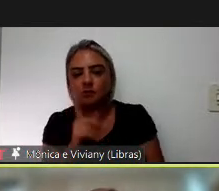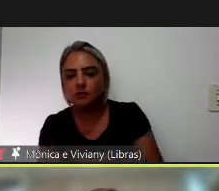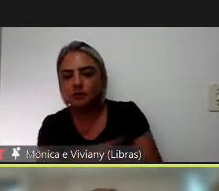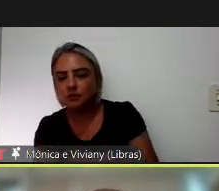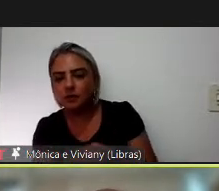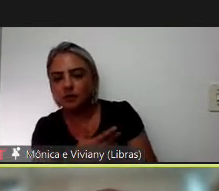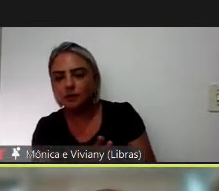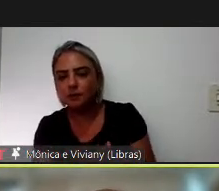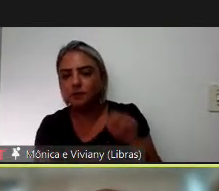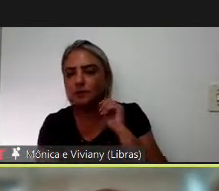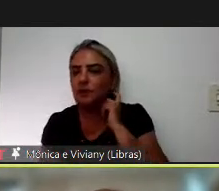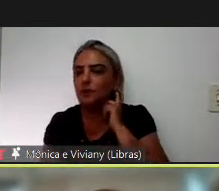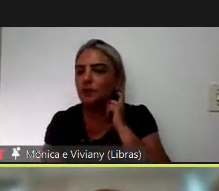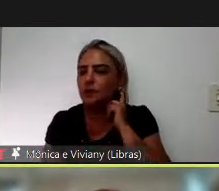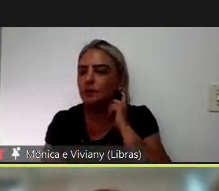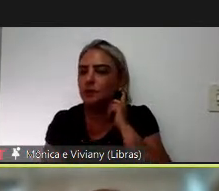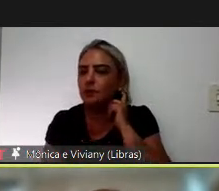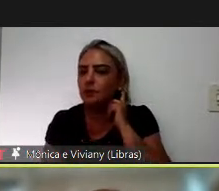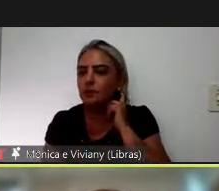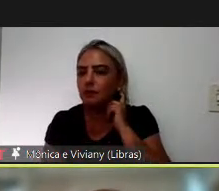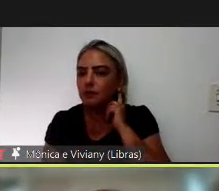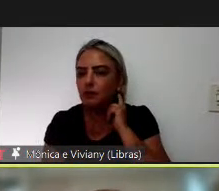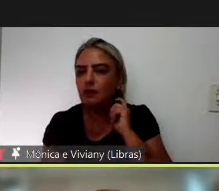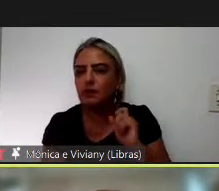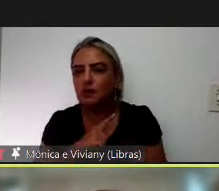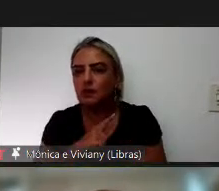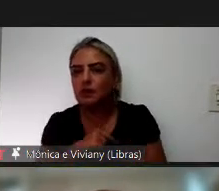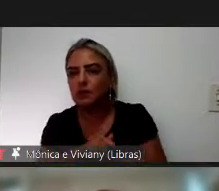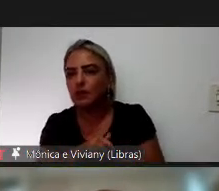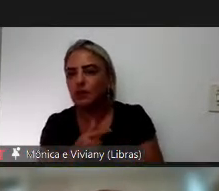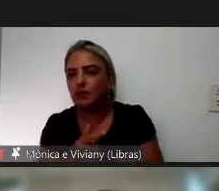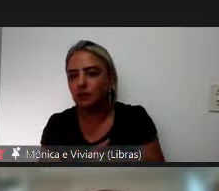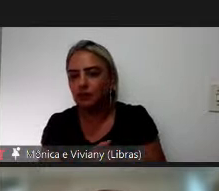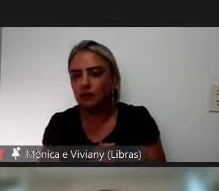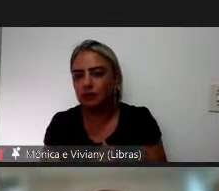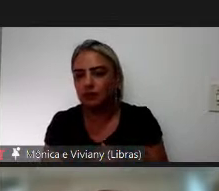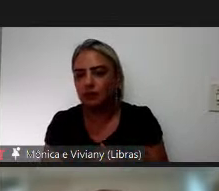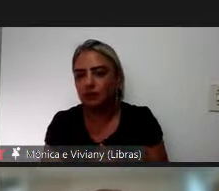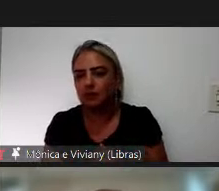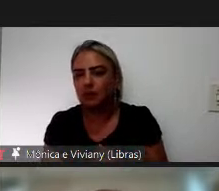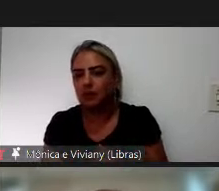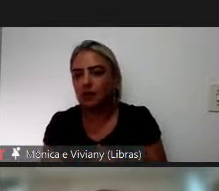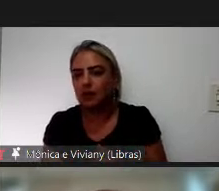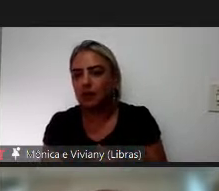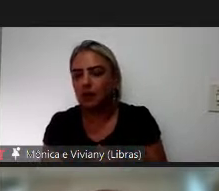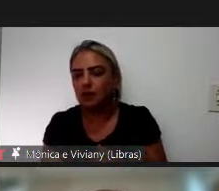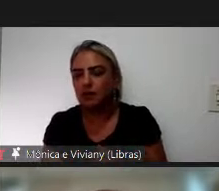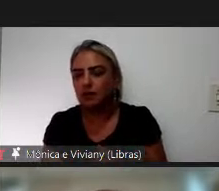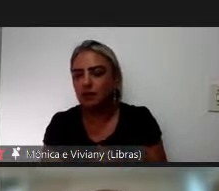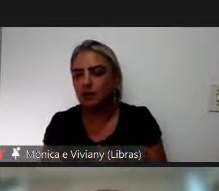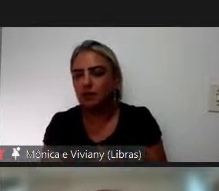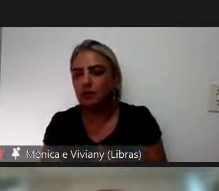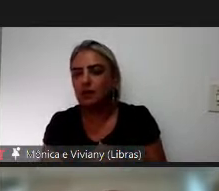I can't see my time. Oriano, can you tell my how long I have?